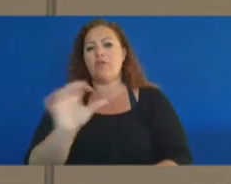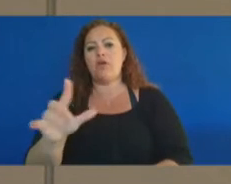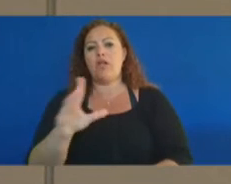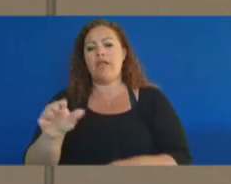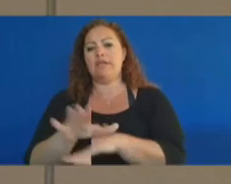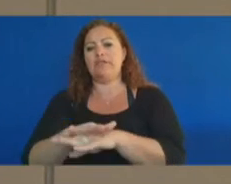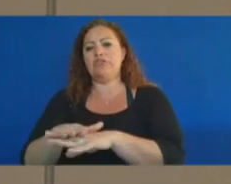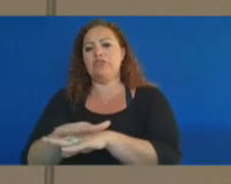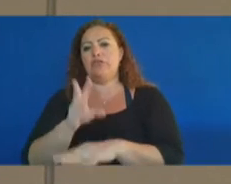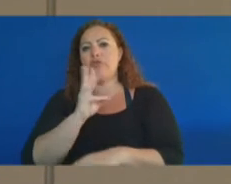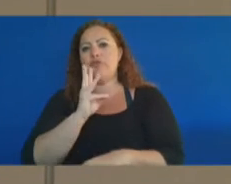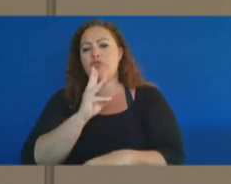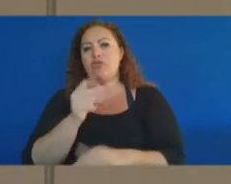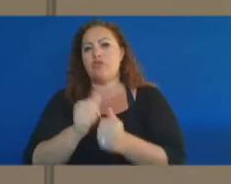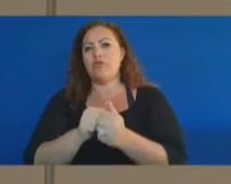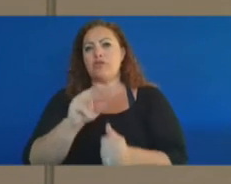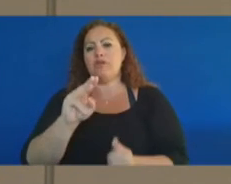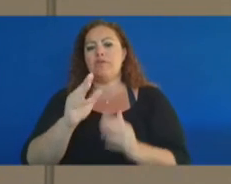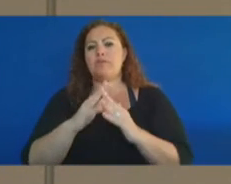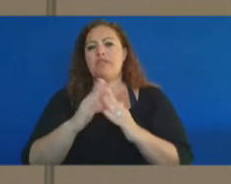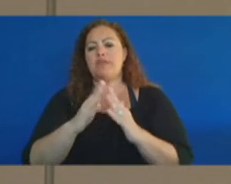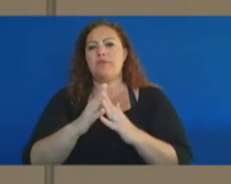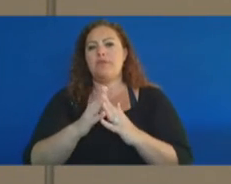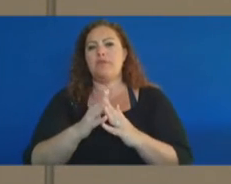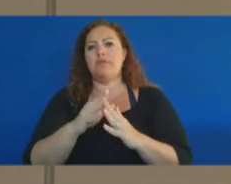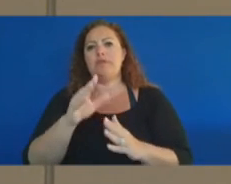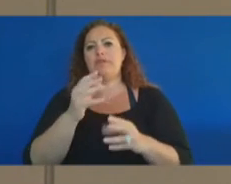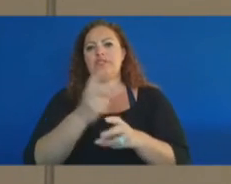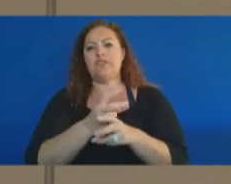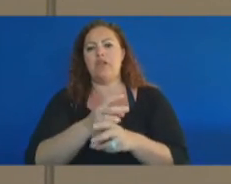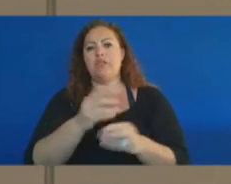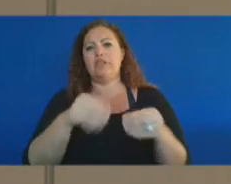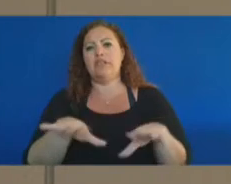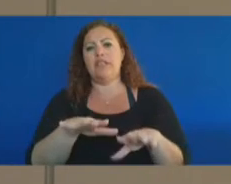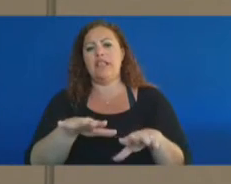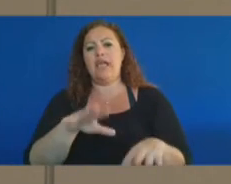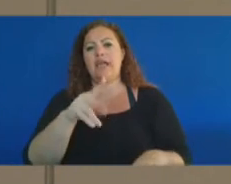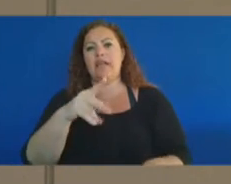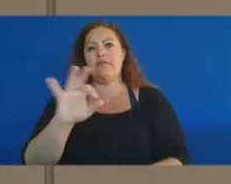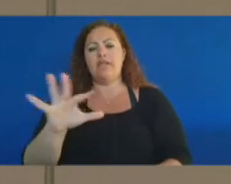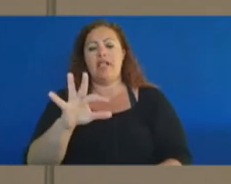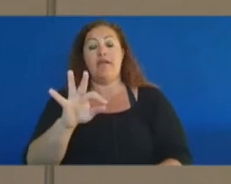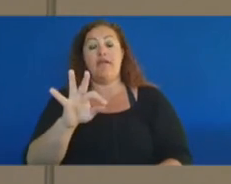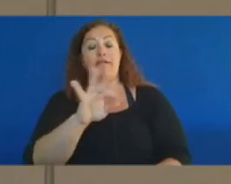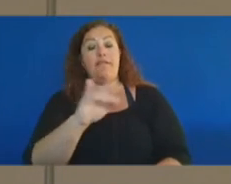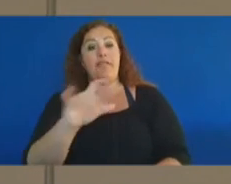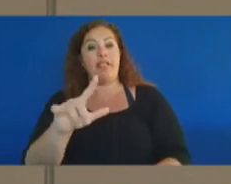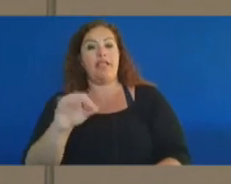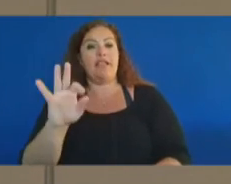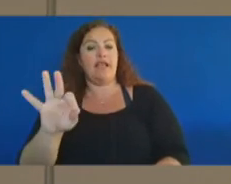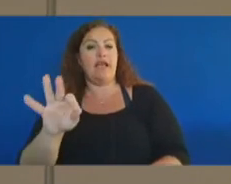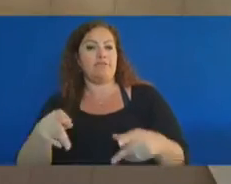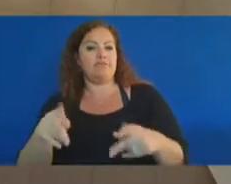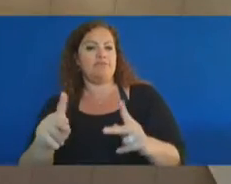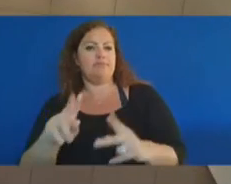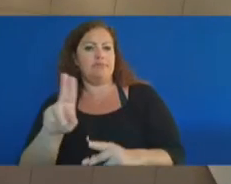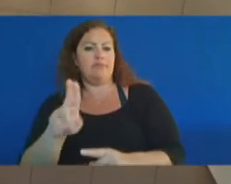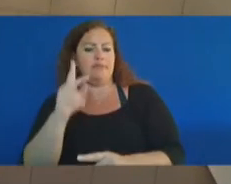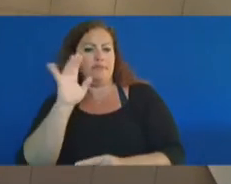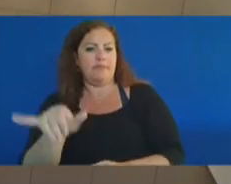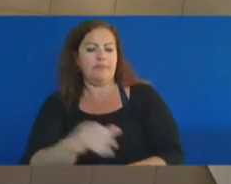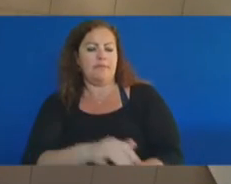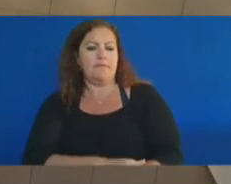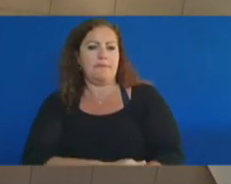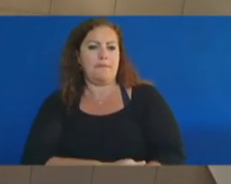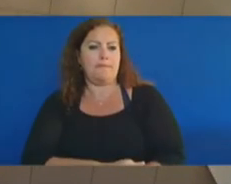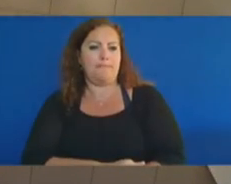municipal Solid Waste landfill and nine the deleting the requirement for a zoning permit for the use um